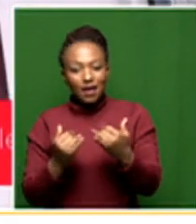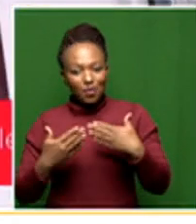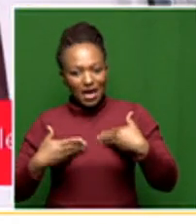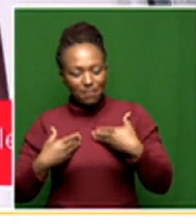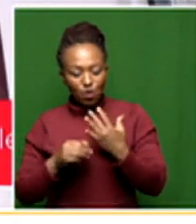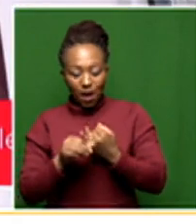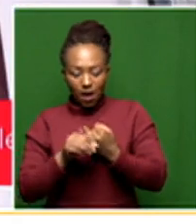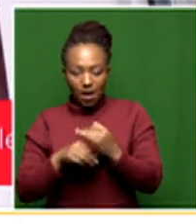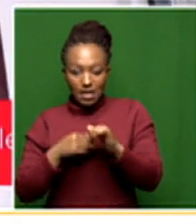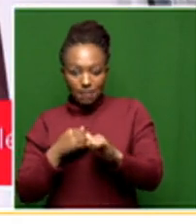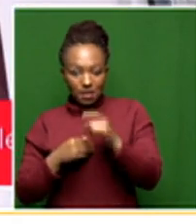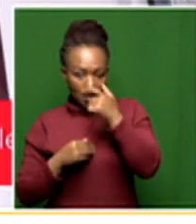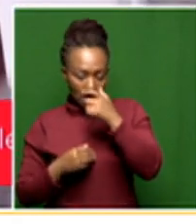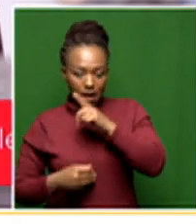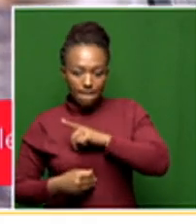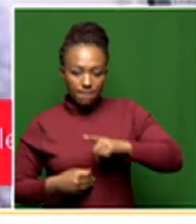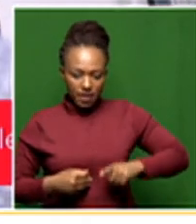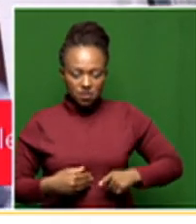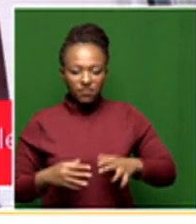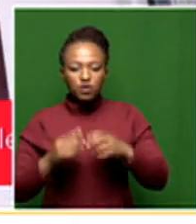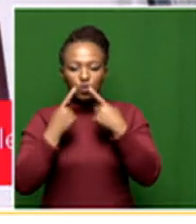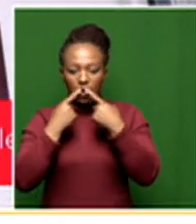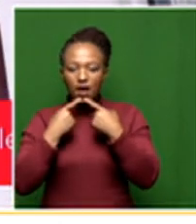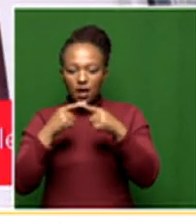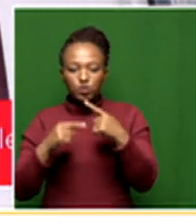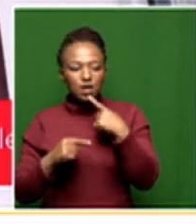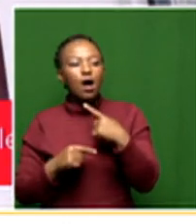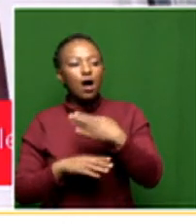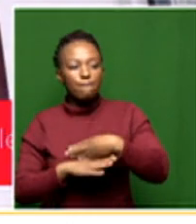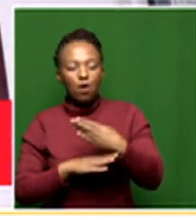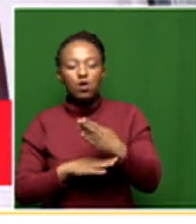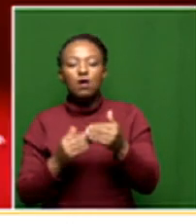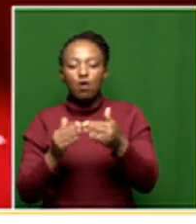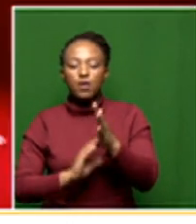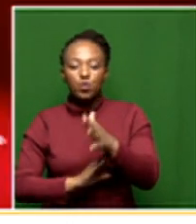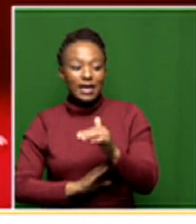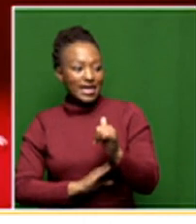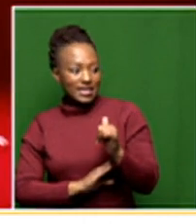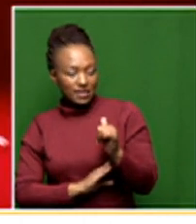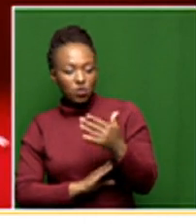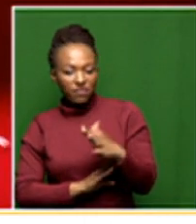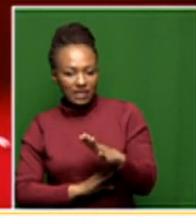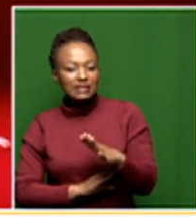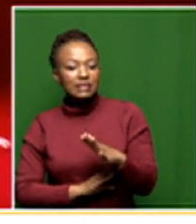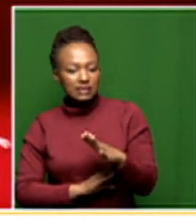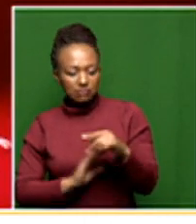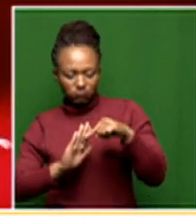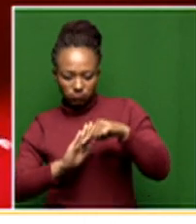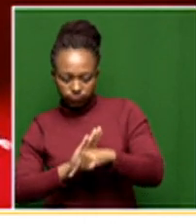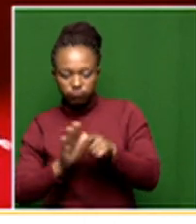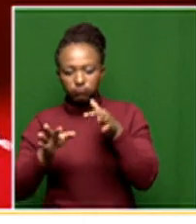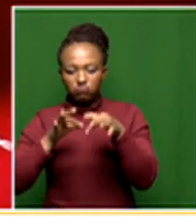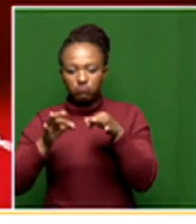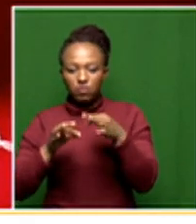earlier this month, President Cyril Ramaphosa announced the fact that the borders will reopen. And yesterday, we've obviously received significant